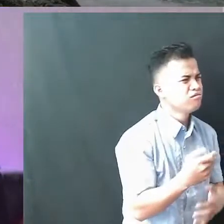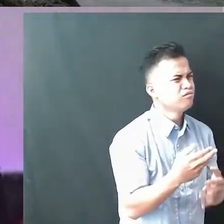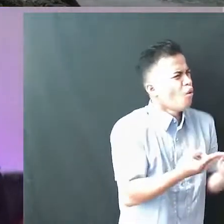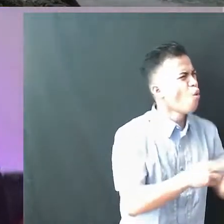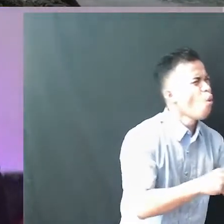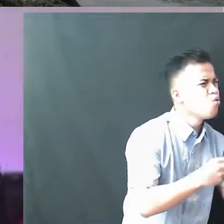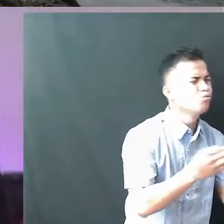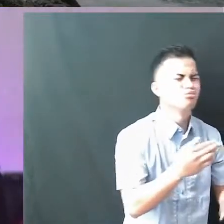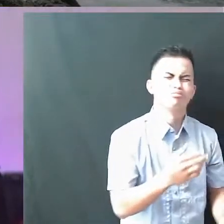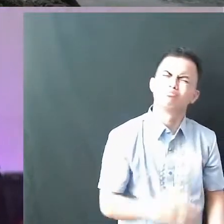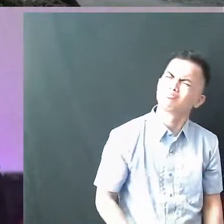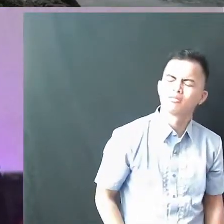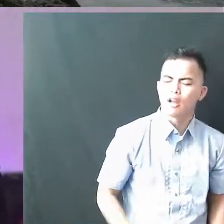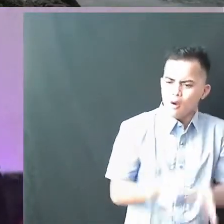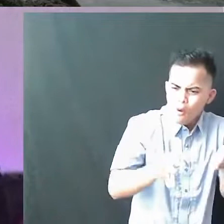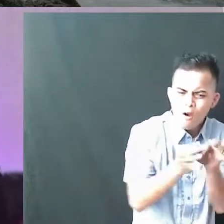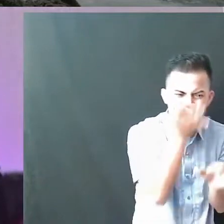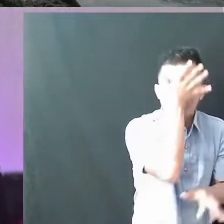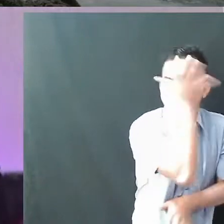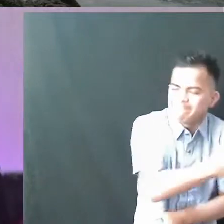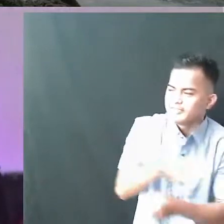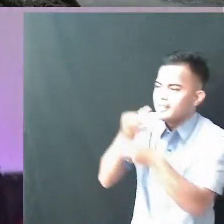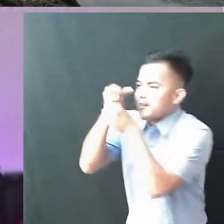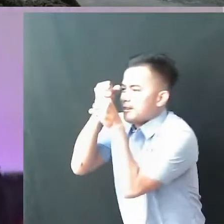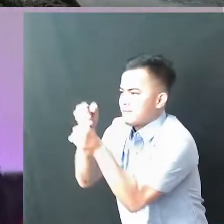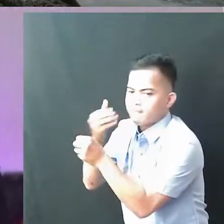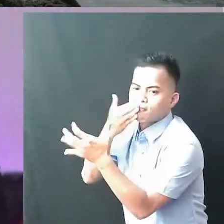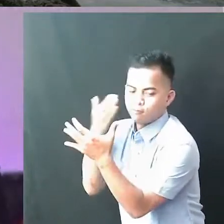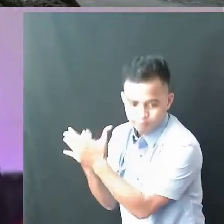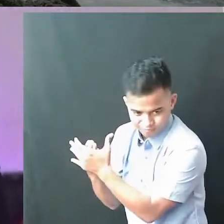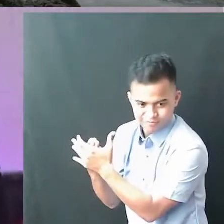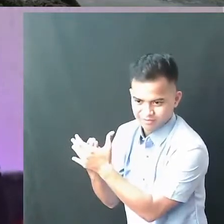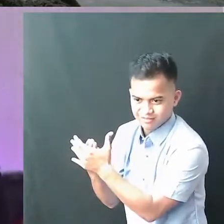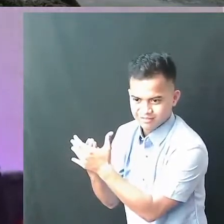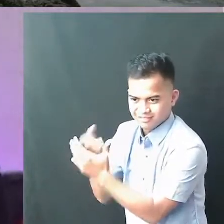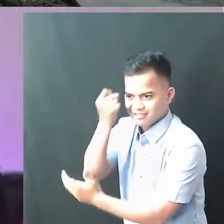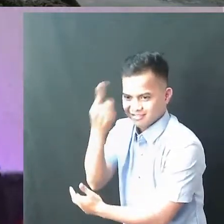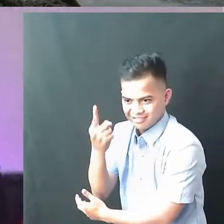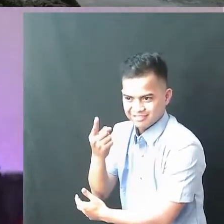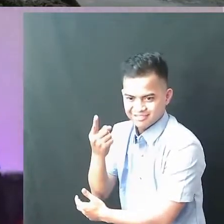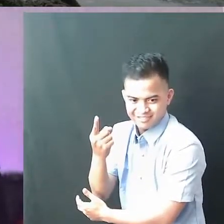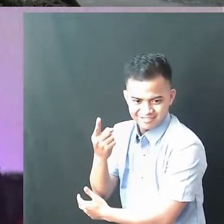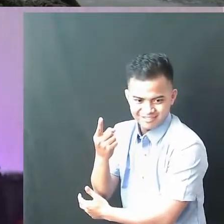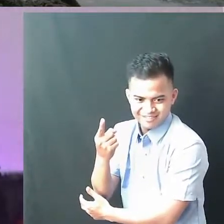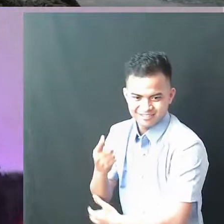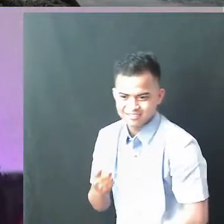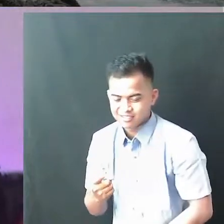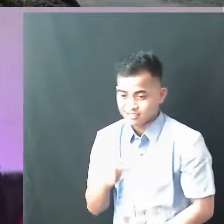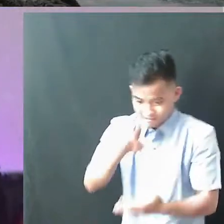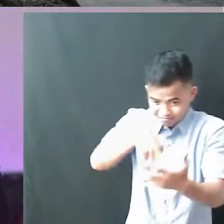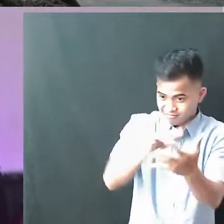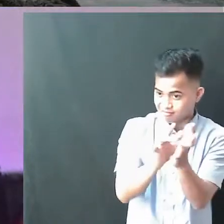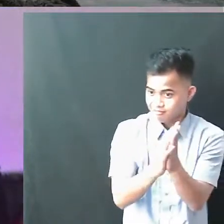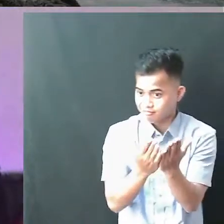hold fast to that which is good. We'll be praying in a minute. Have you ever ridden